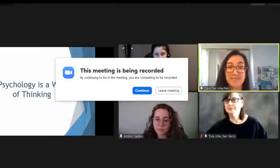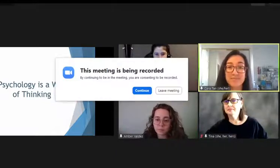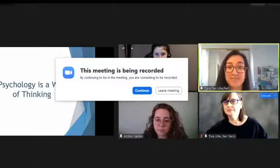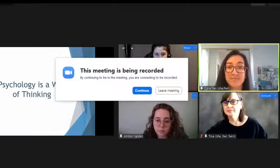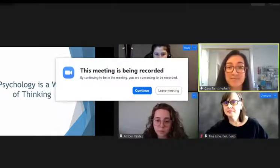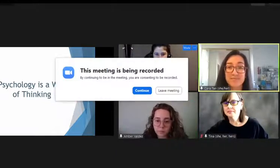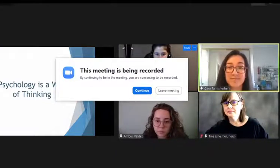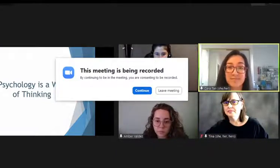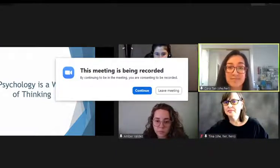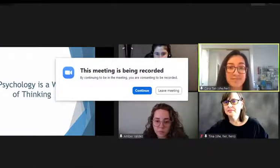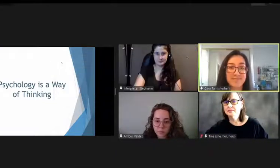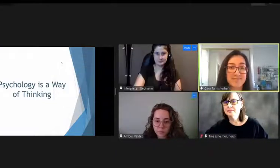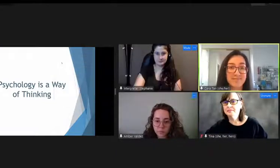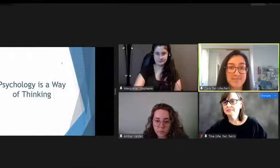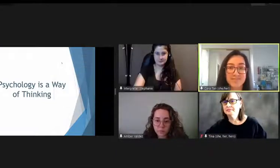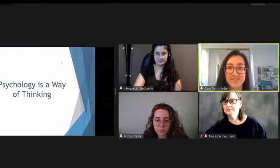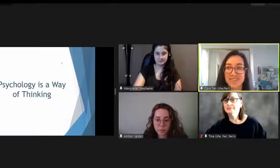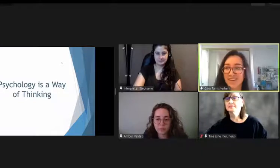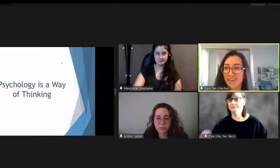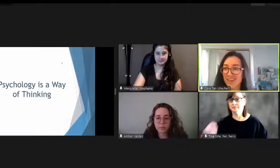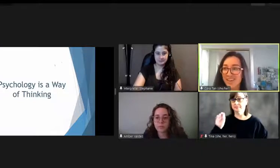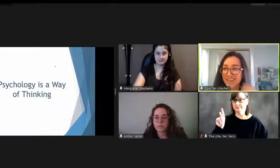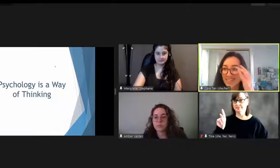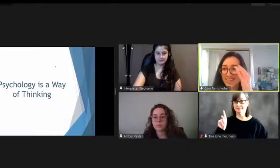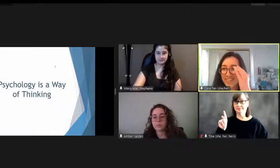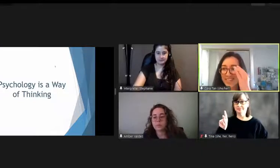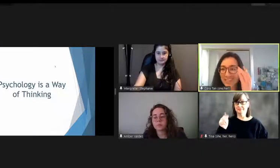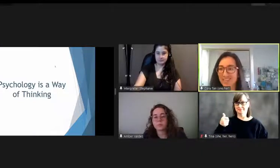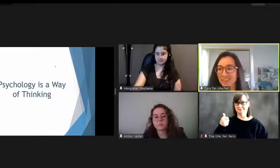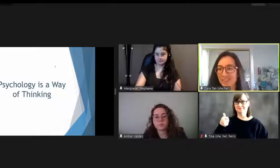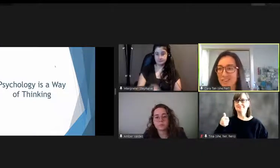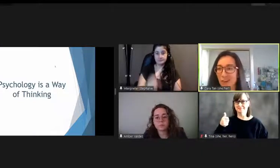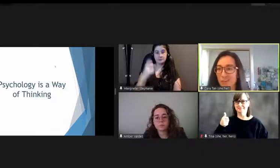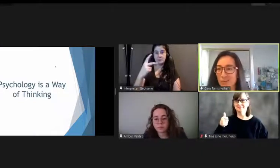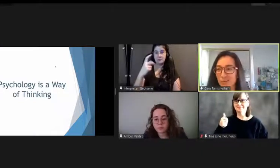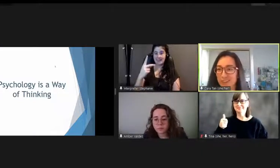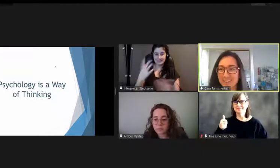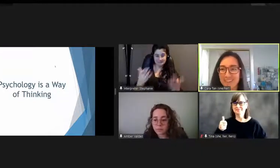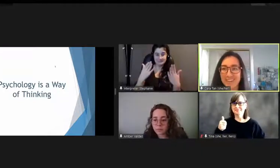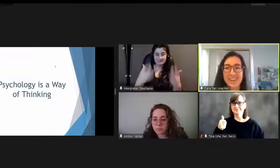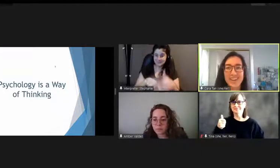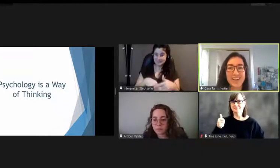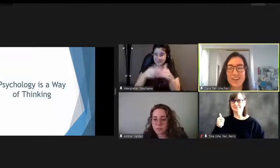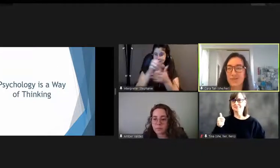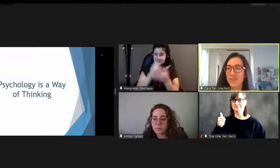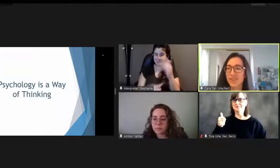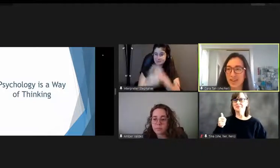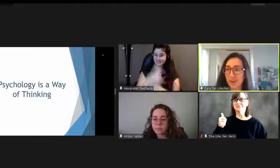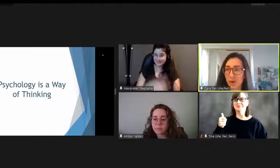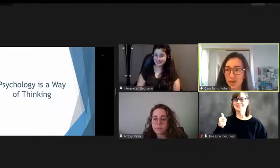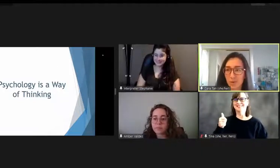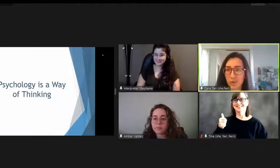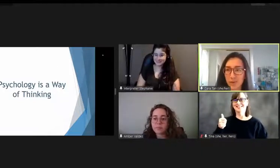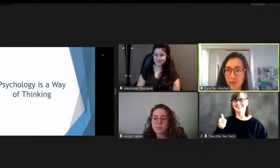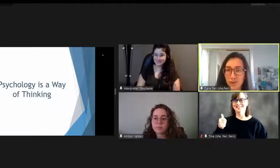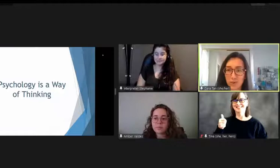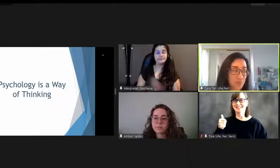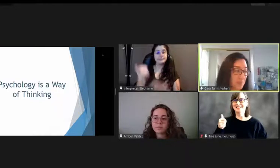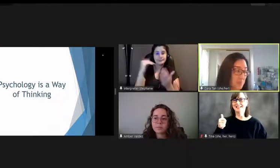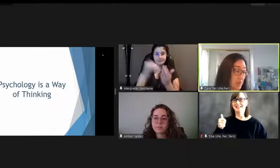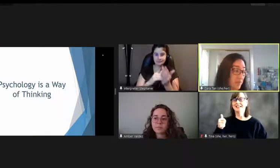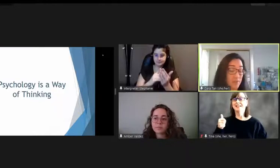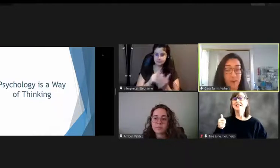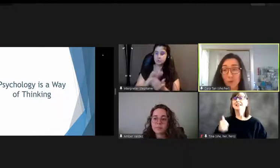This meeting is being recorded. All right, so let's get started on chapter 1. Again, go ahead and pull out your